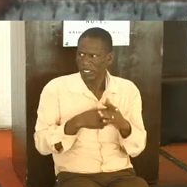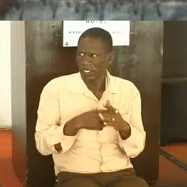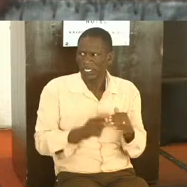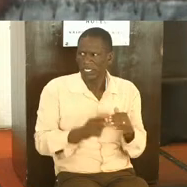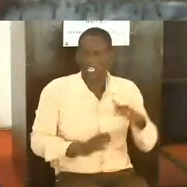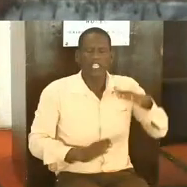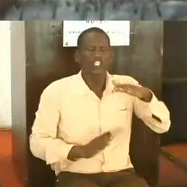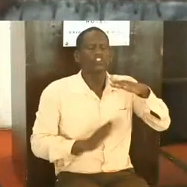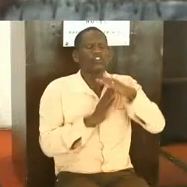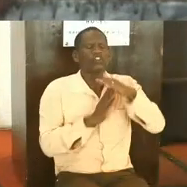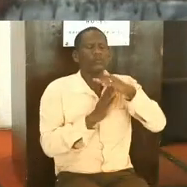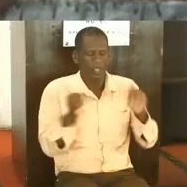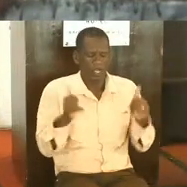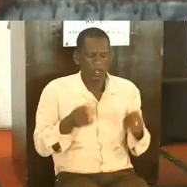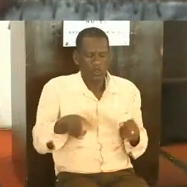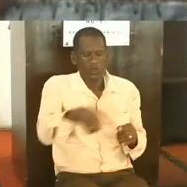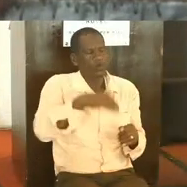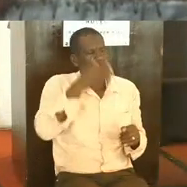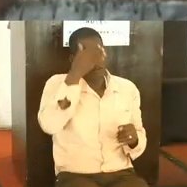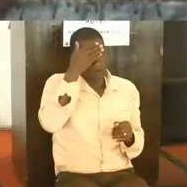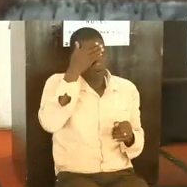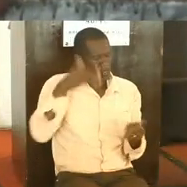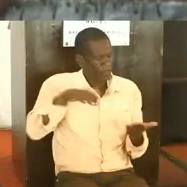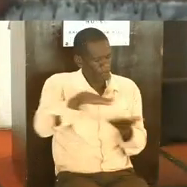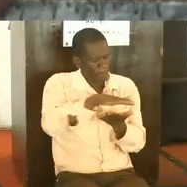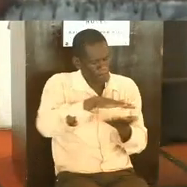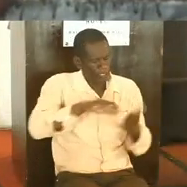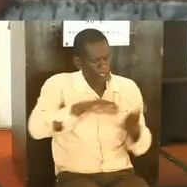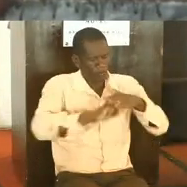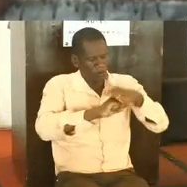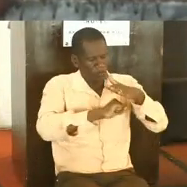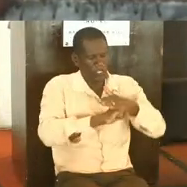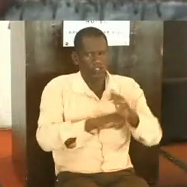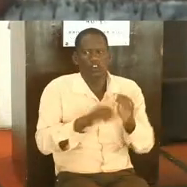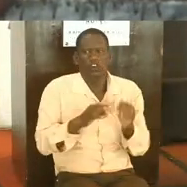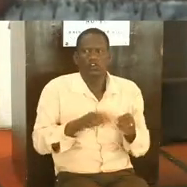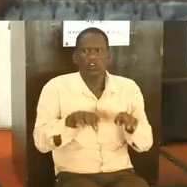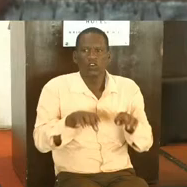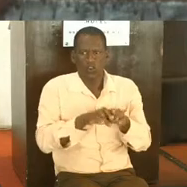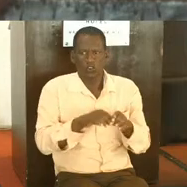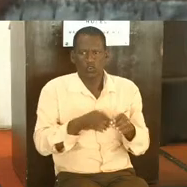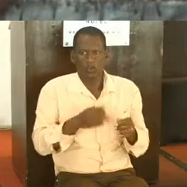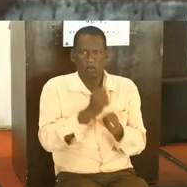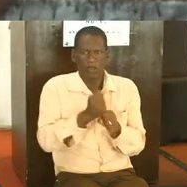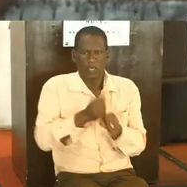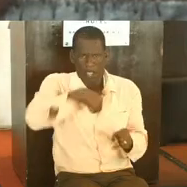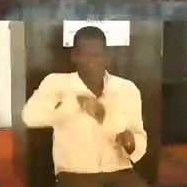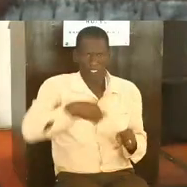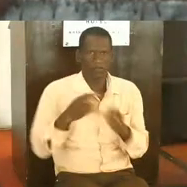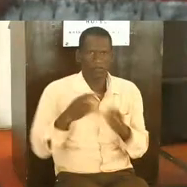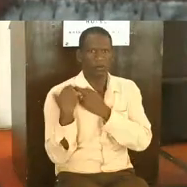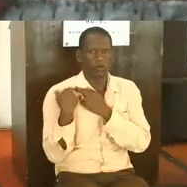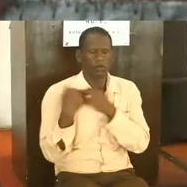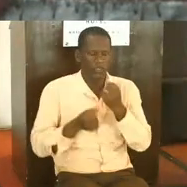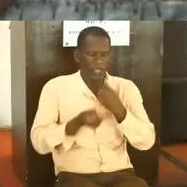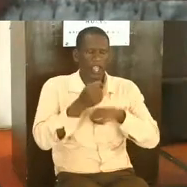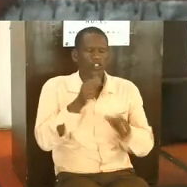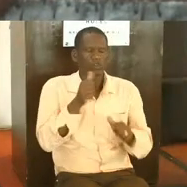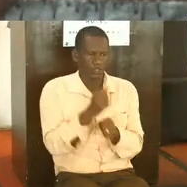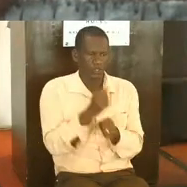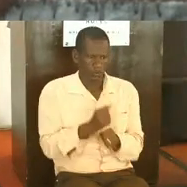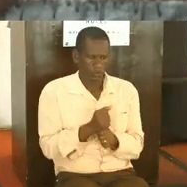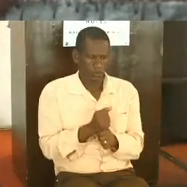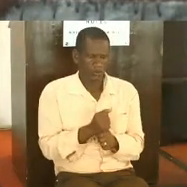high Notch higher we are forgetting the basic Foundation of even holding ourselves to account for our actions